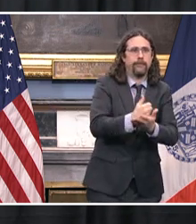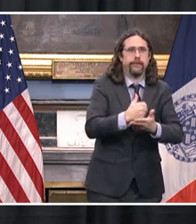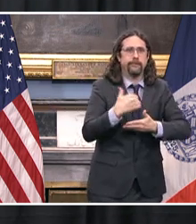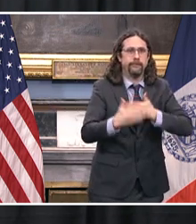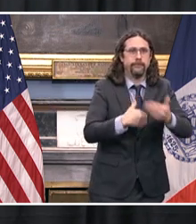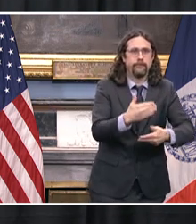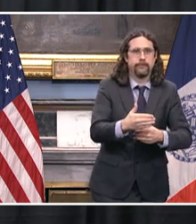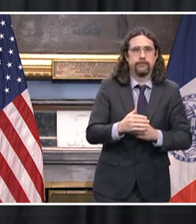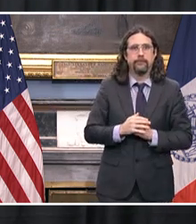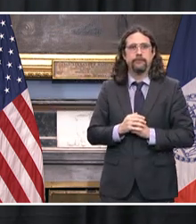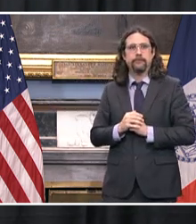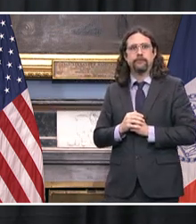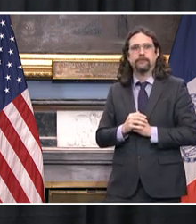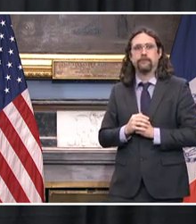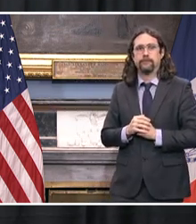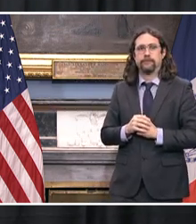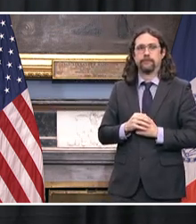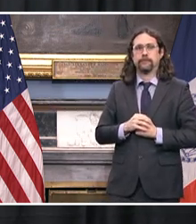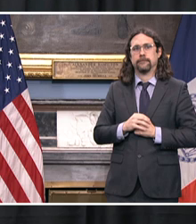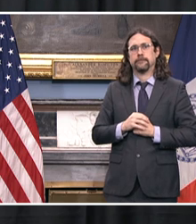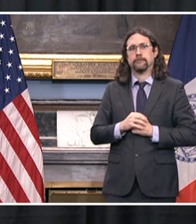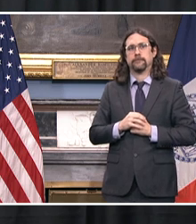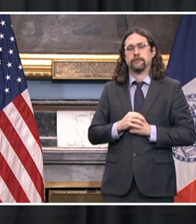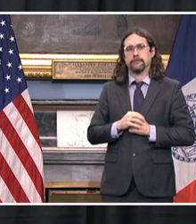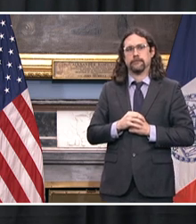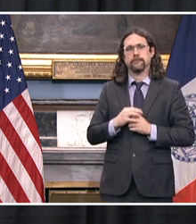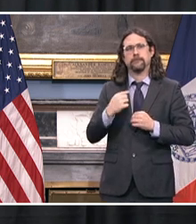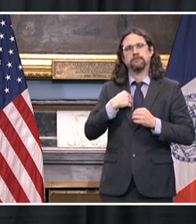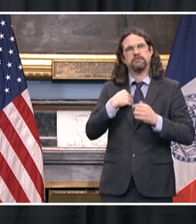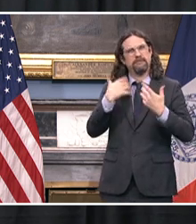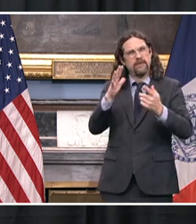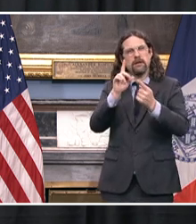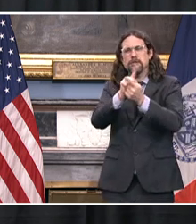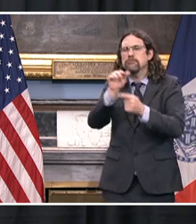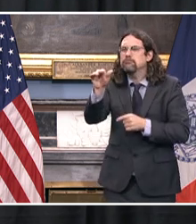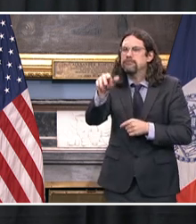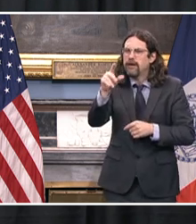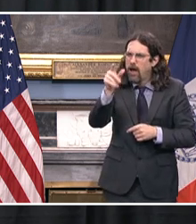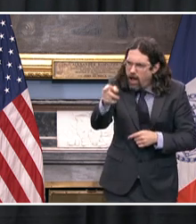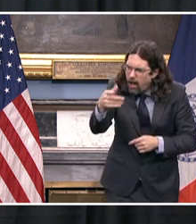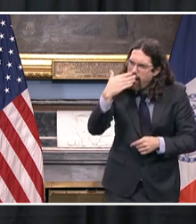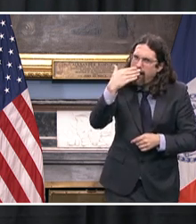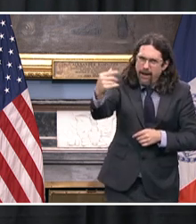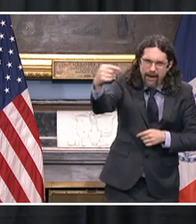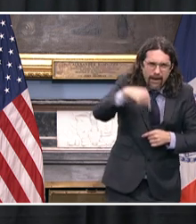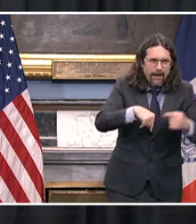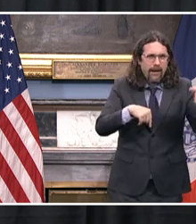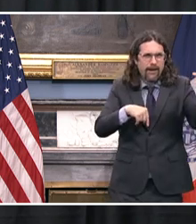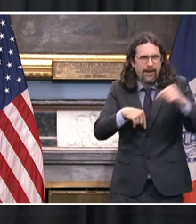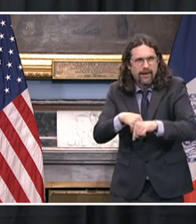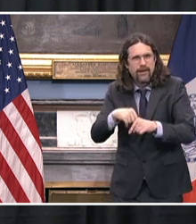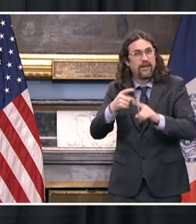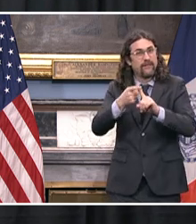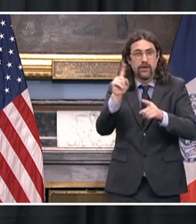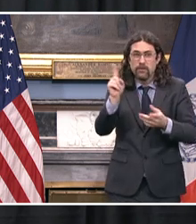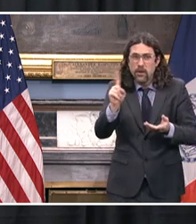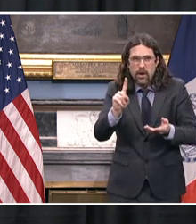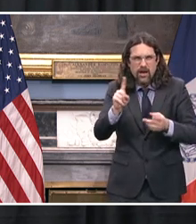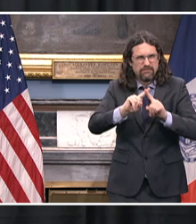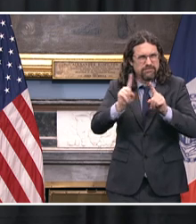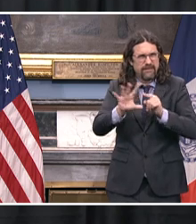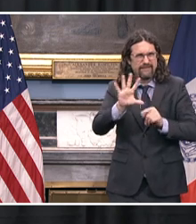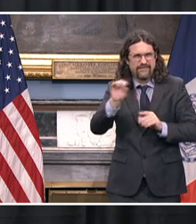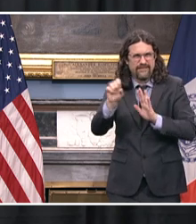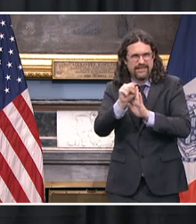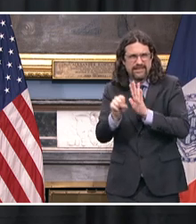lot of people from Florida, South Carolina. We had folks from Oregon. Just talked to a guy from Omaha, Nebraska,